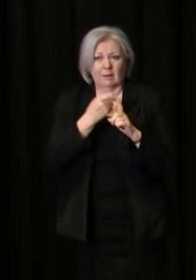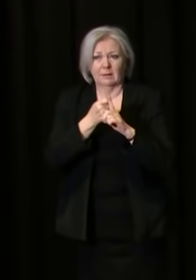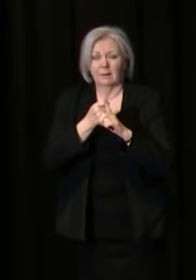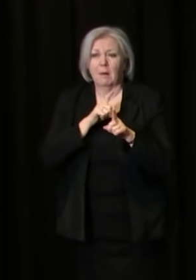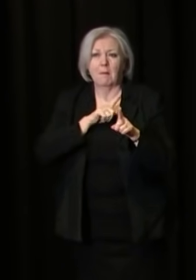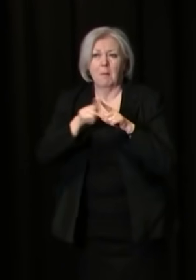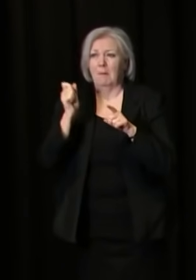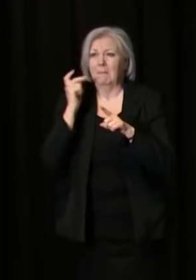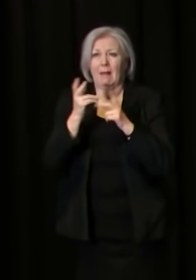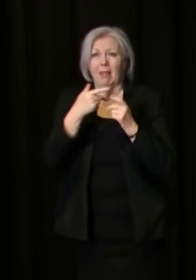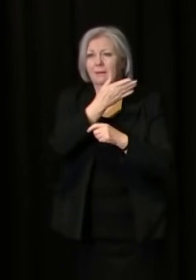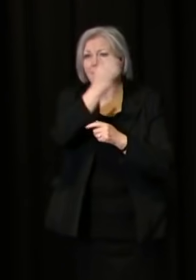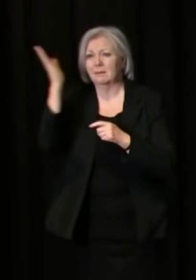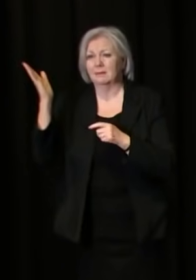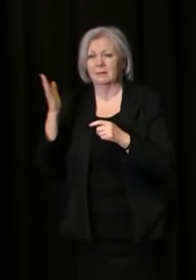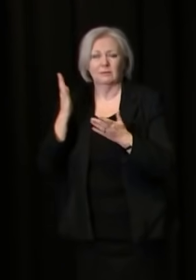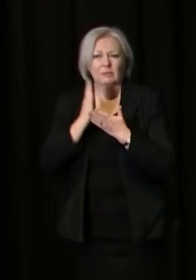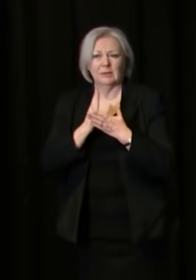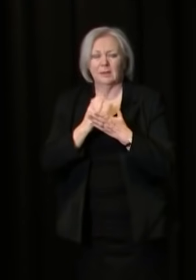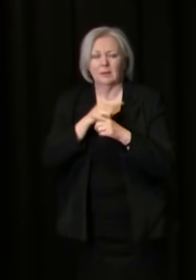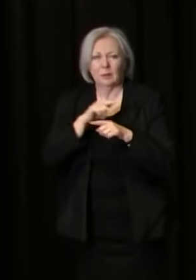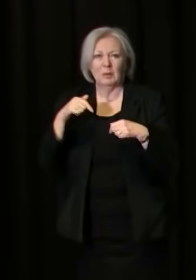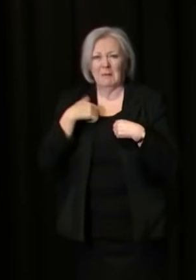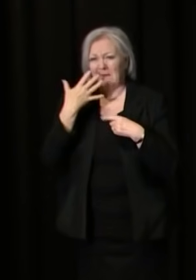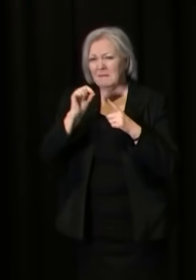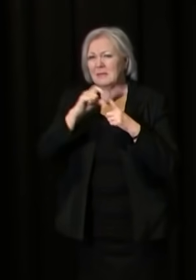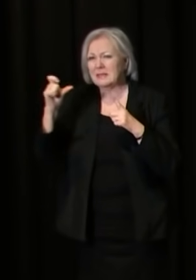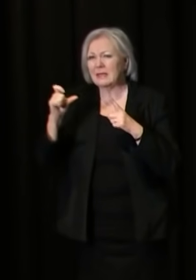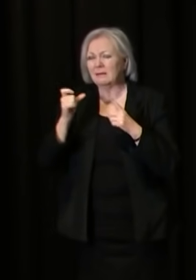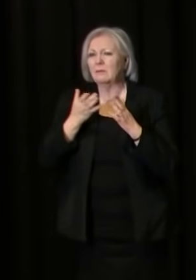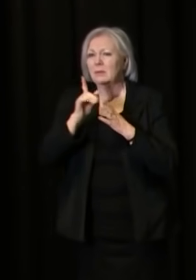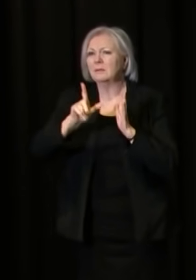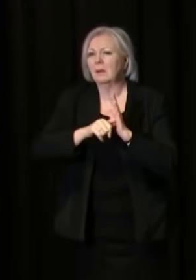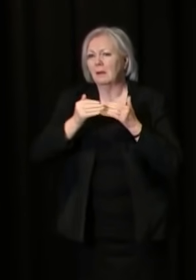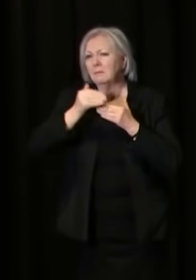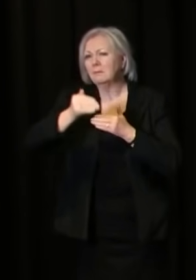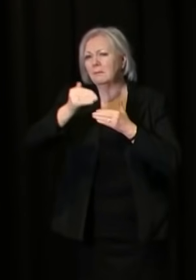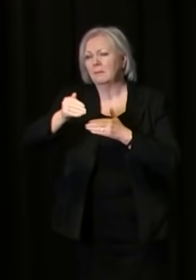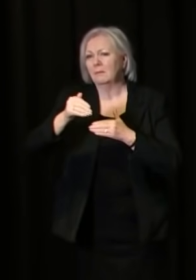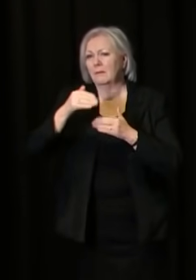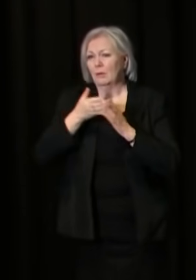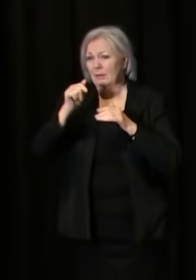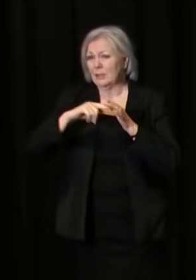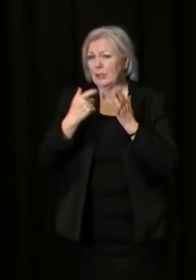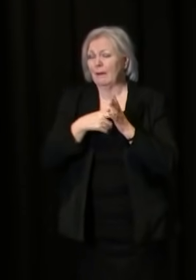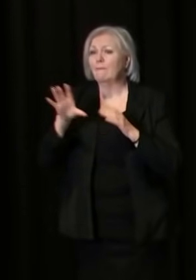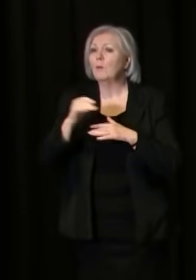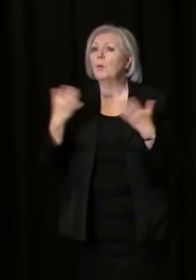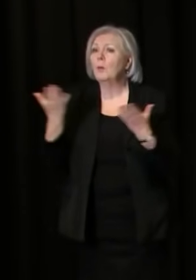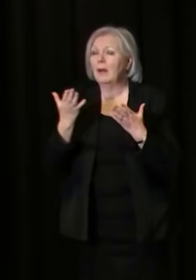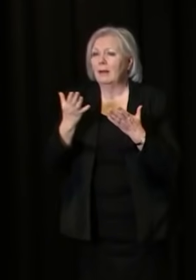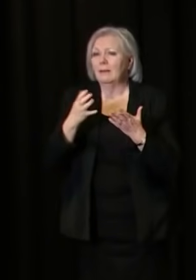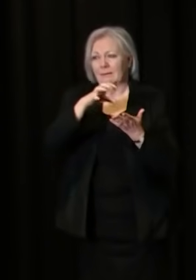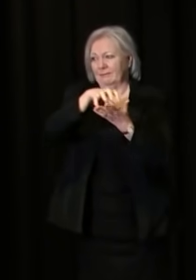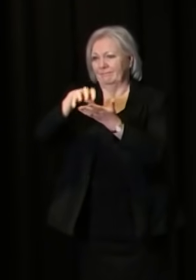clinics have, and we're pushing around about half of the total vaccines over the course of this year have come from